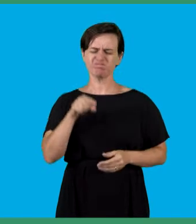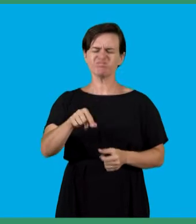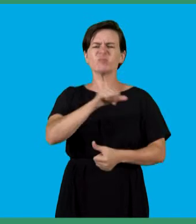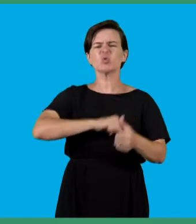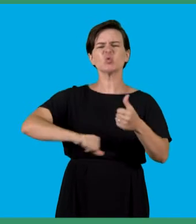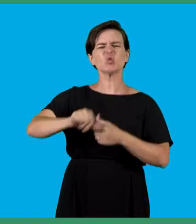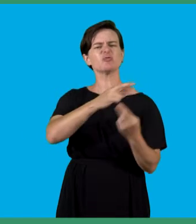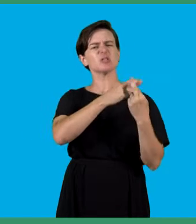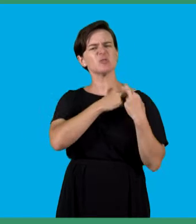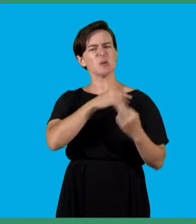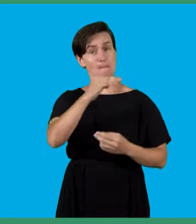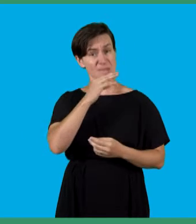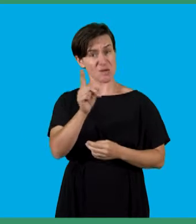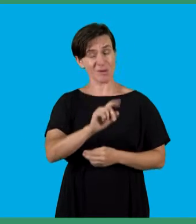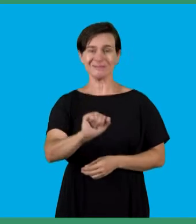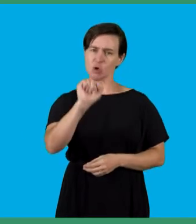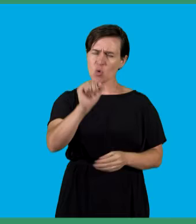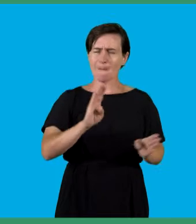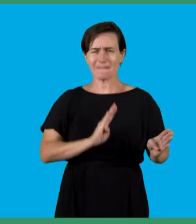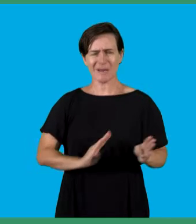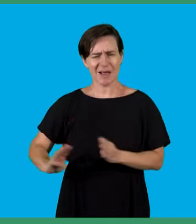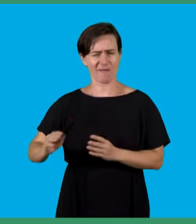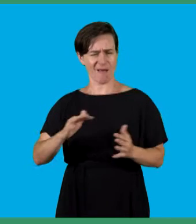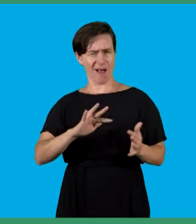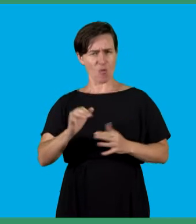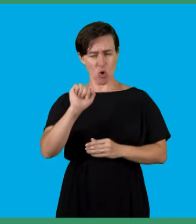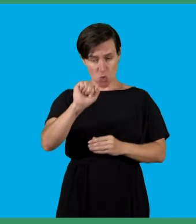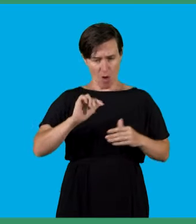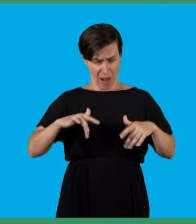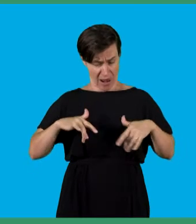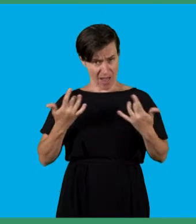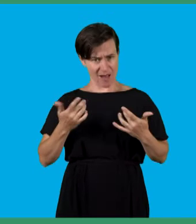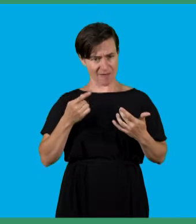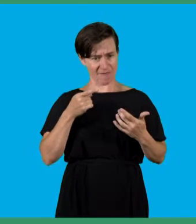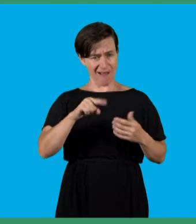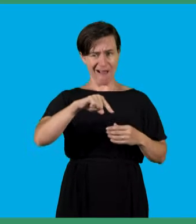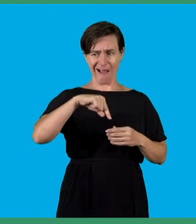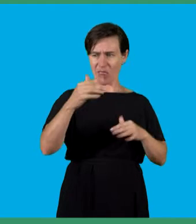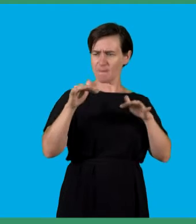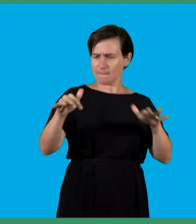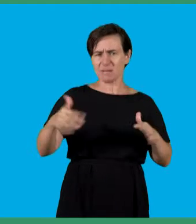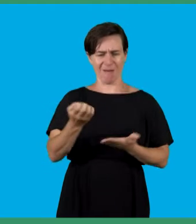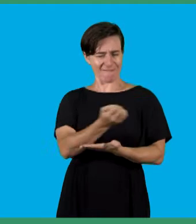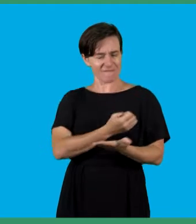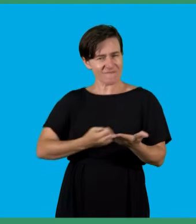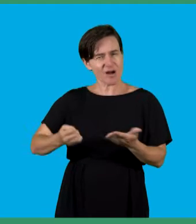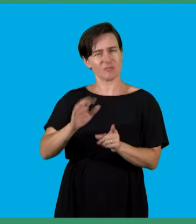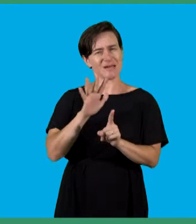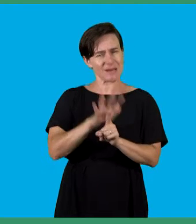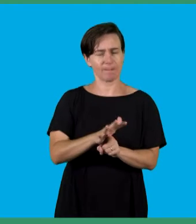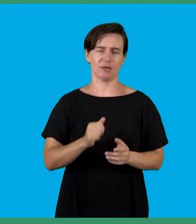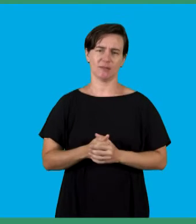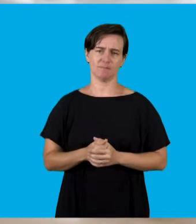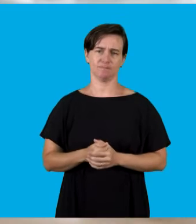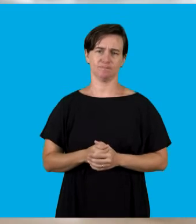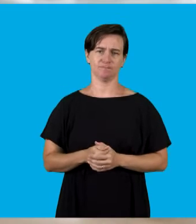are referring to your behavior, the effects of your lifestyle that it has on the environment that you live